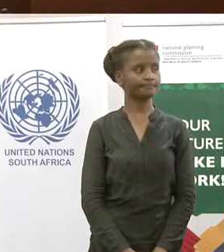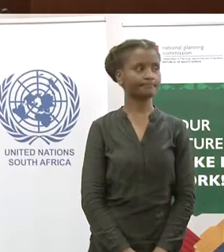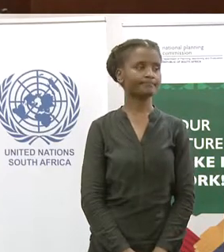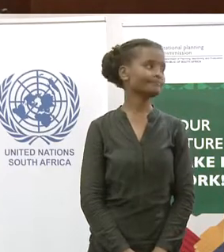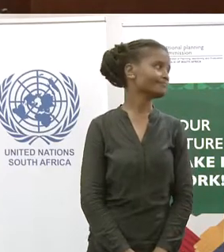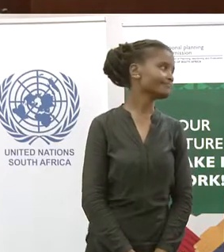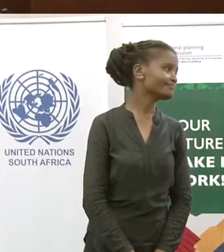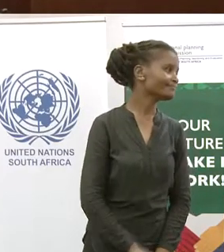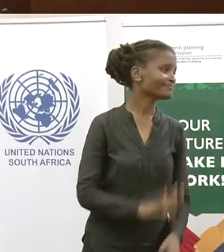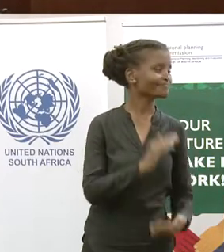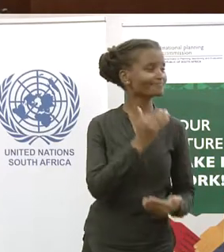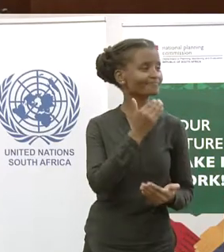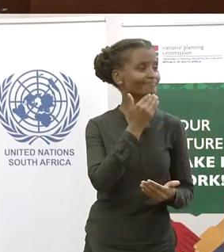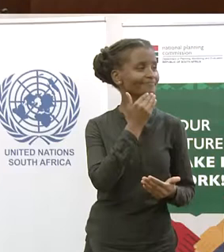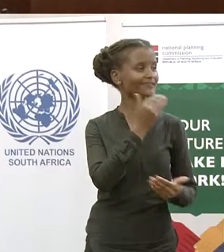Thank you, Msingati.